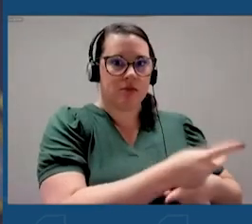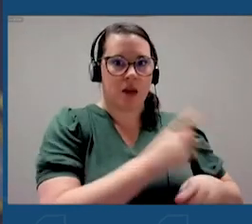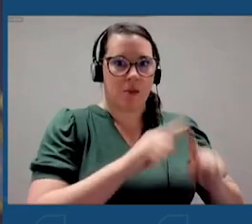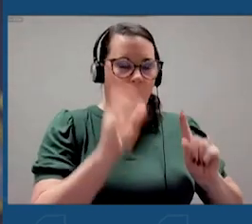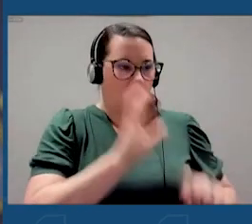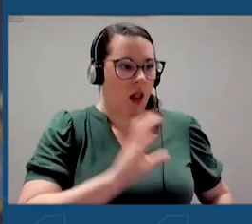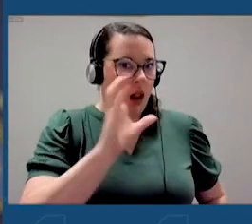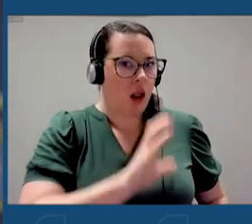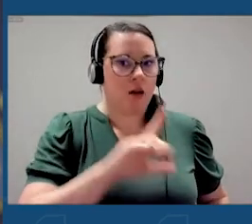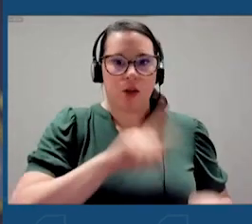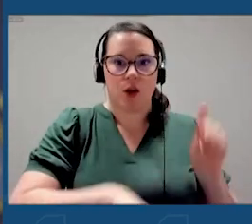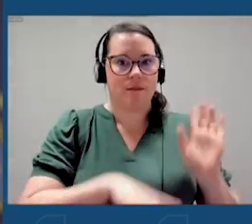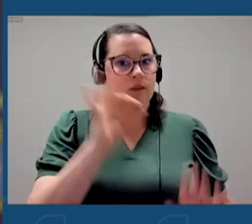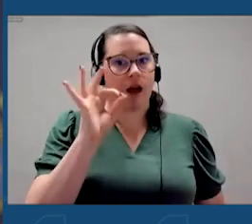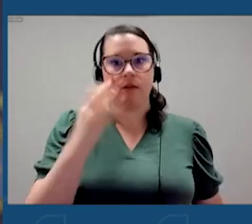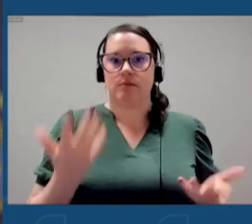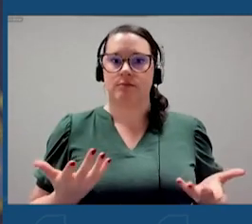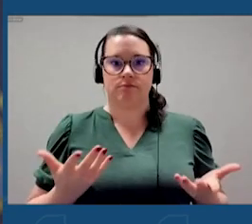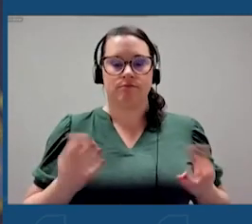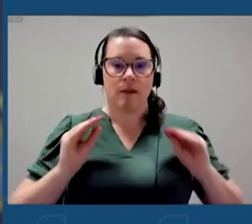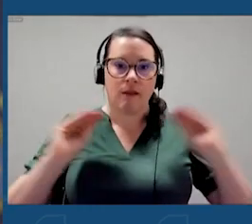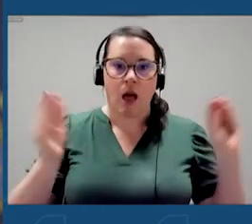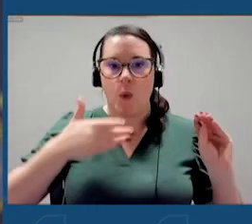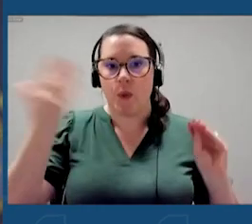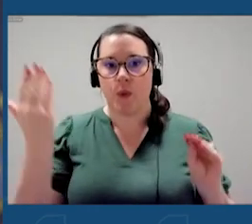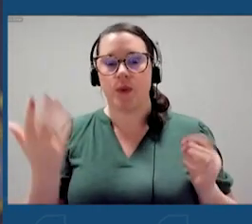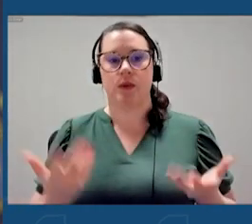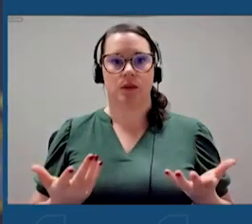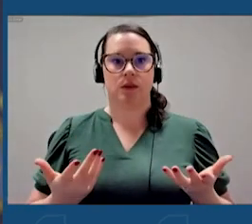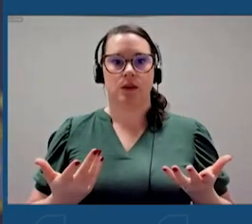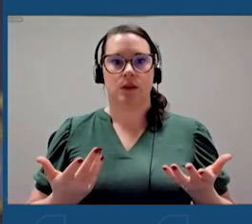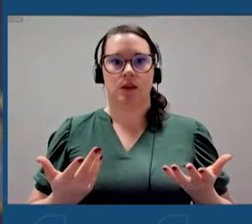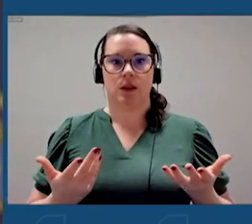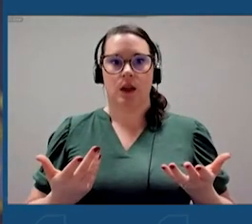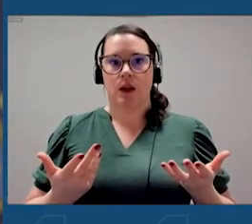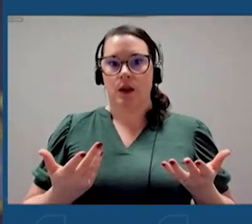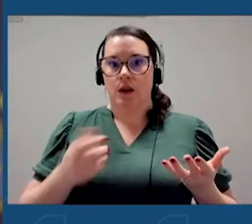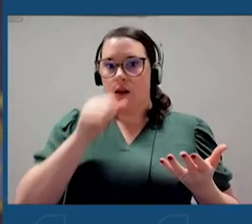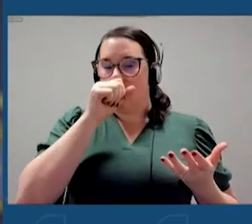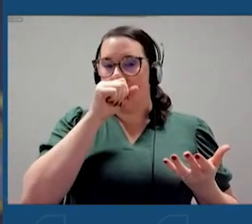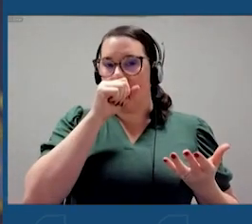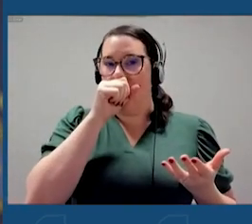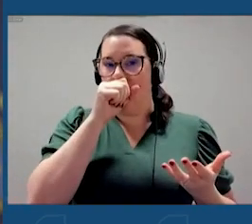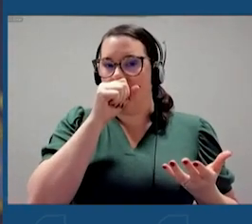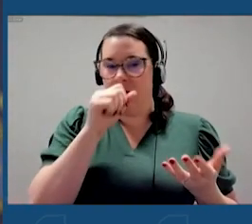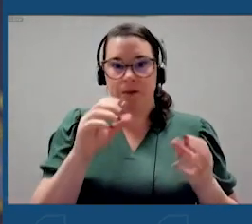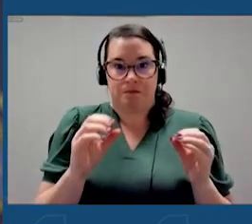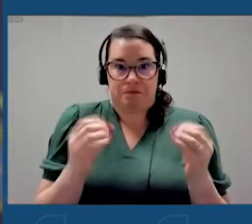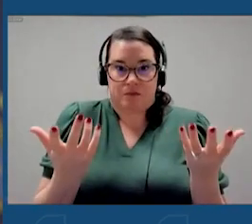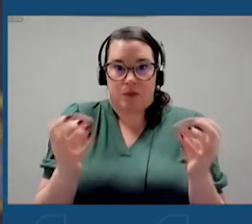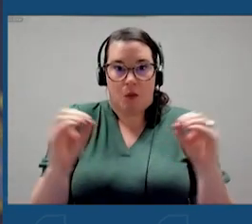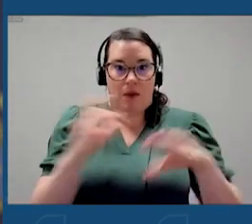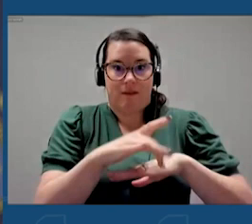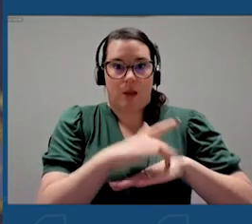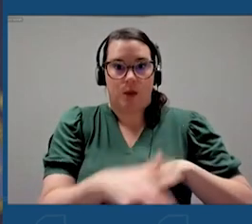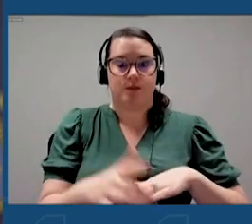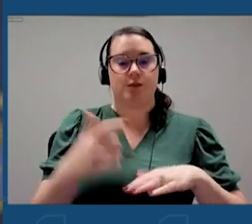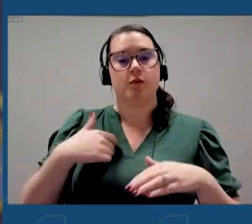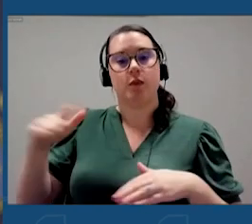any at all. It's a time when it just wasn't available. So I had to leave the